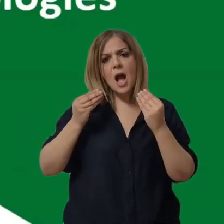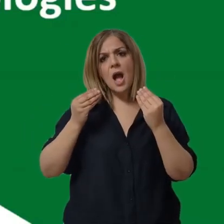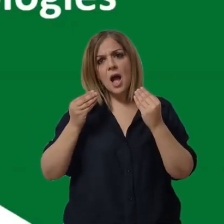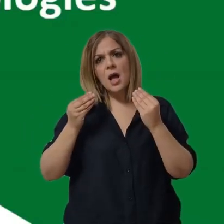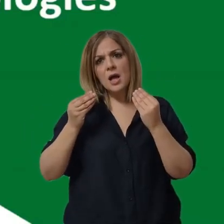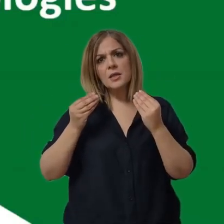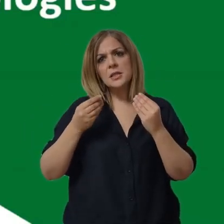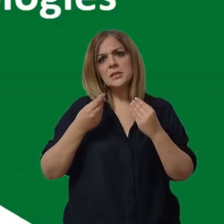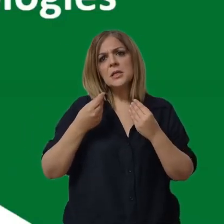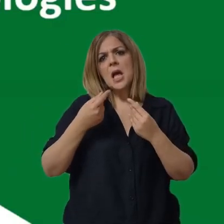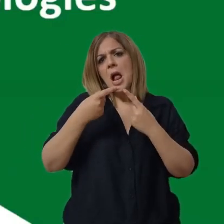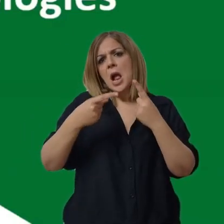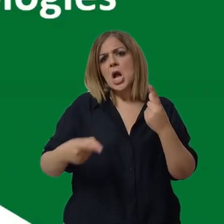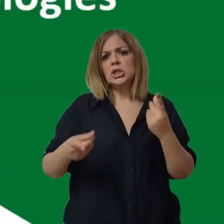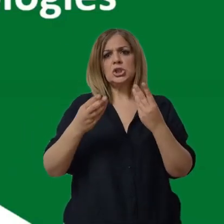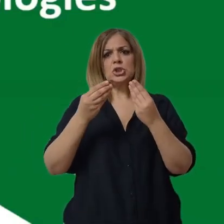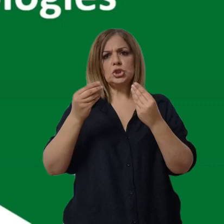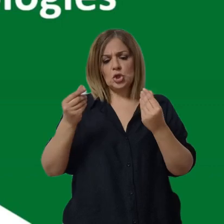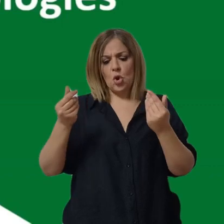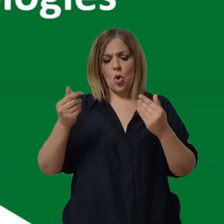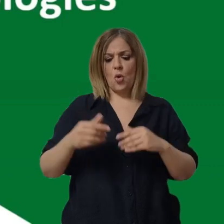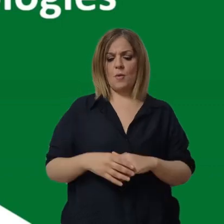in independent ways, so that